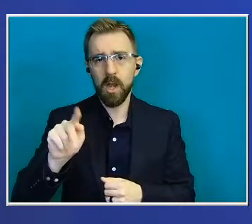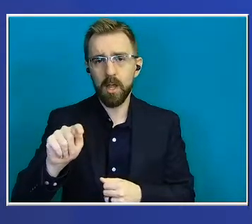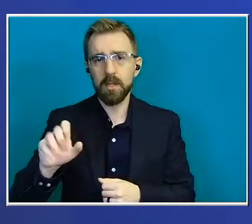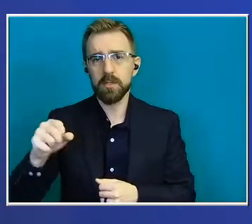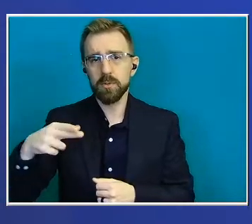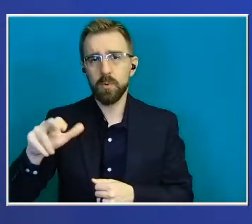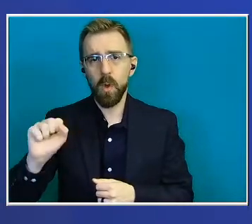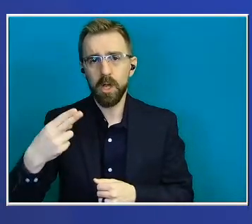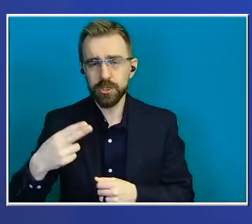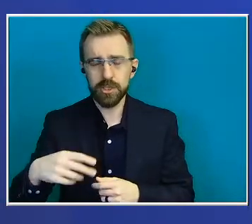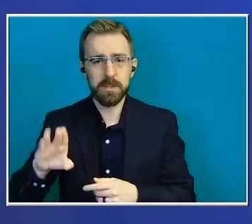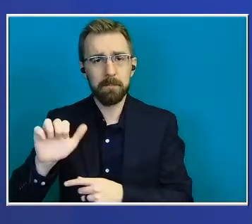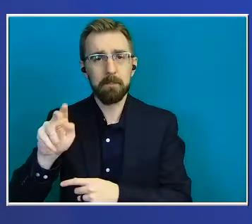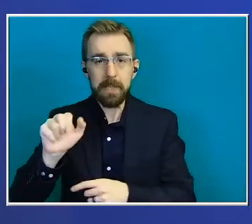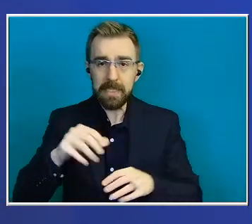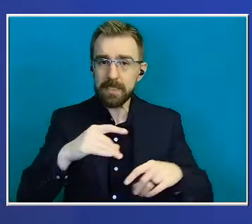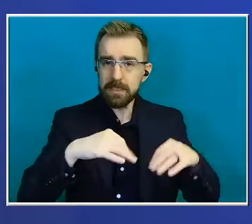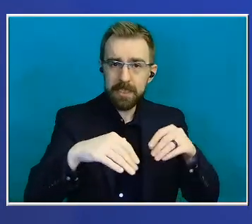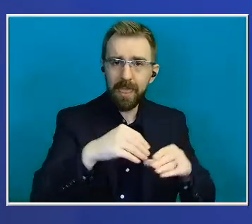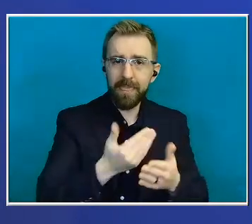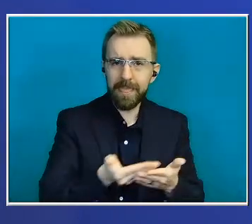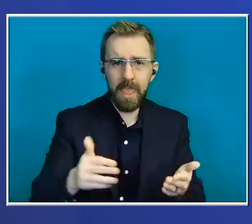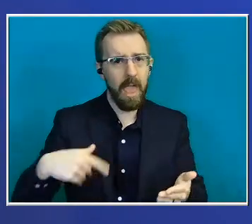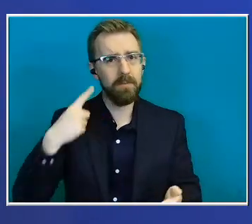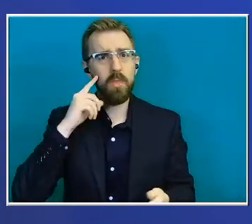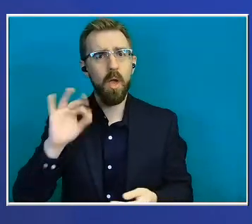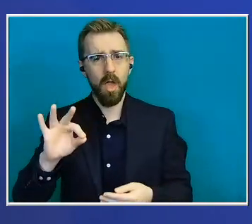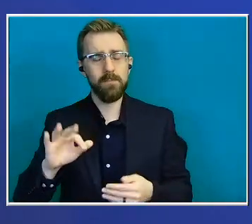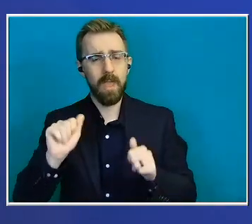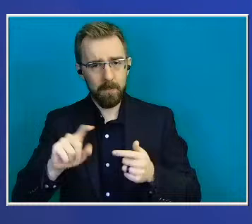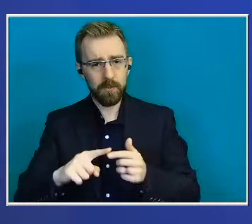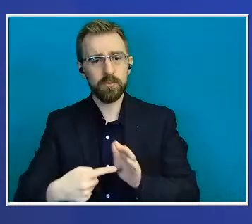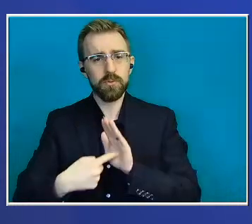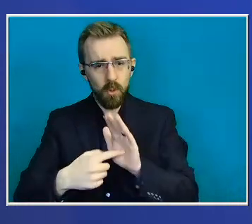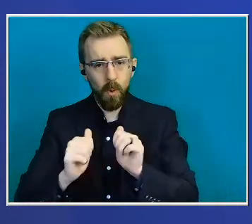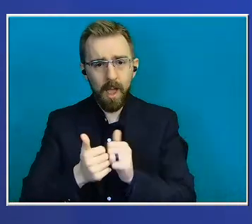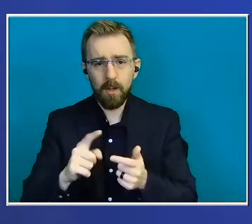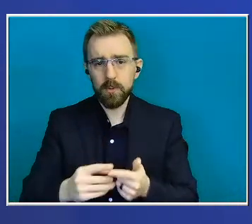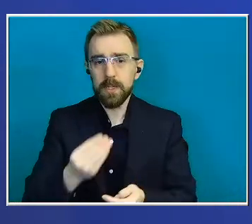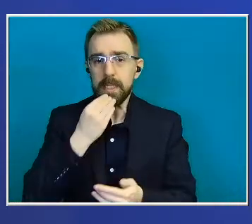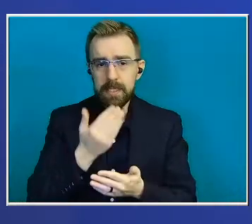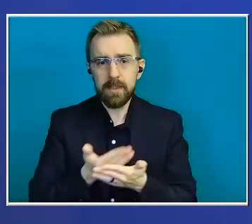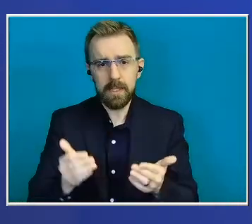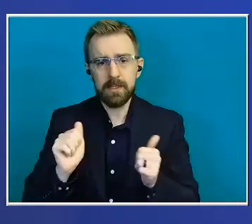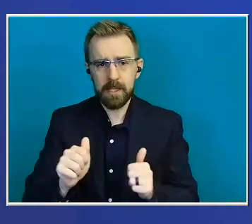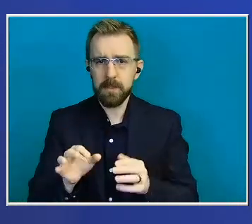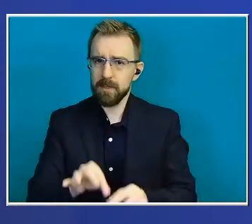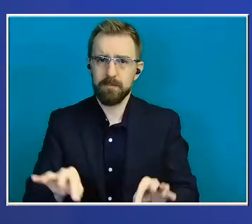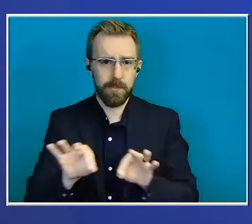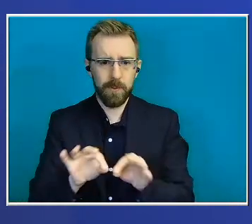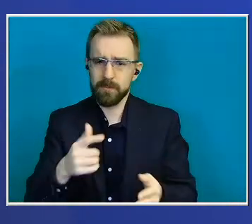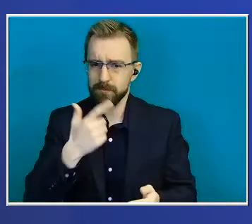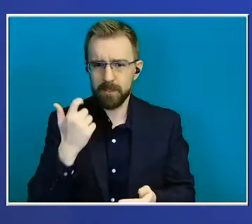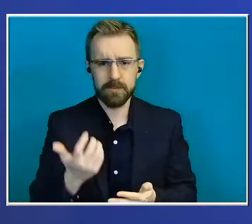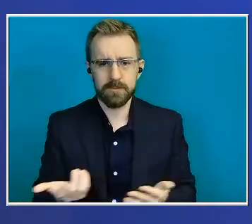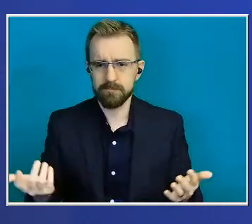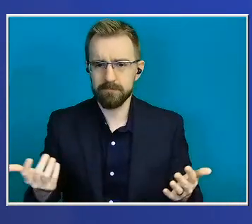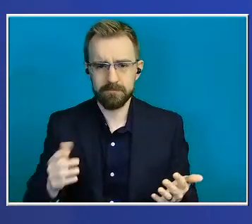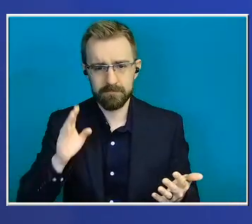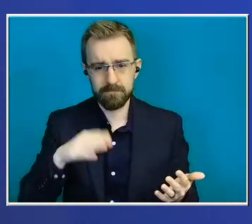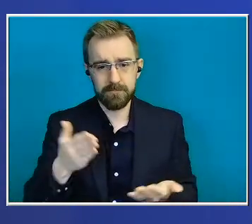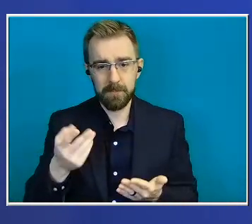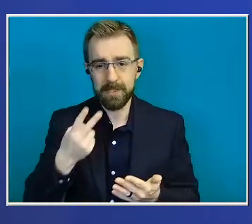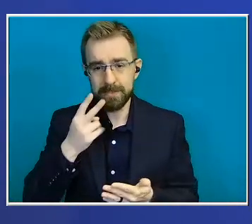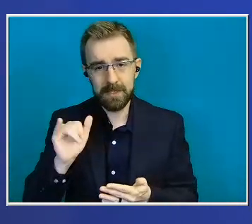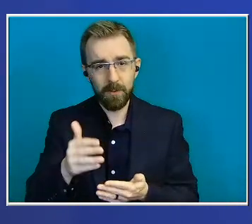things. And being able to show people how to eat things can be very important, because they might see those things in a food bank and be like,